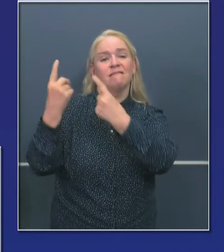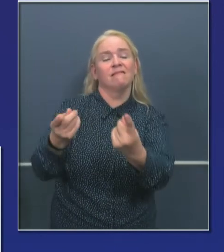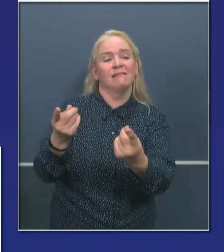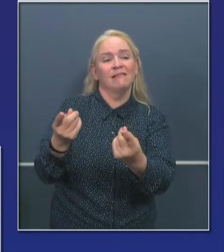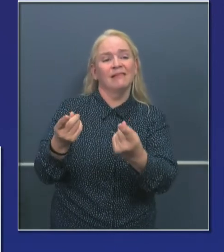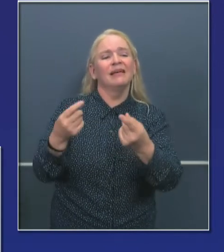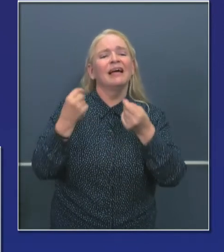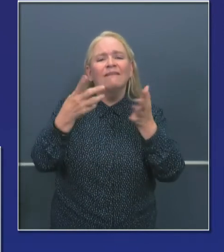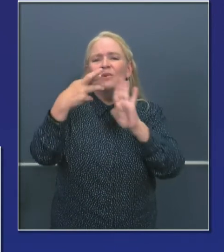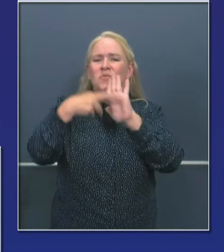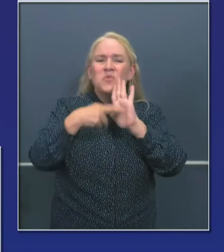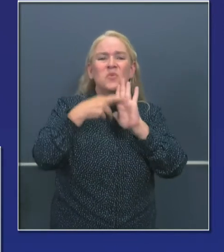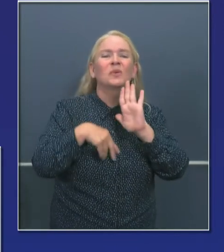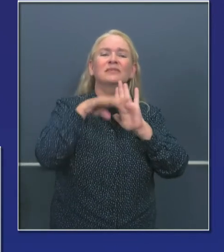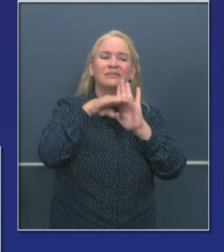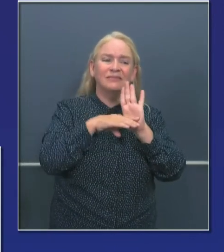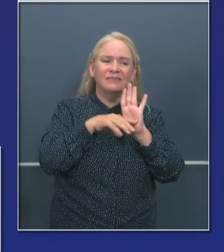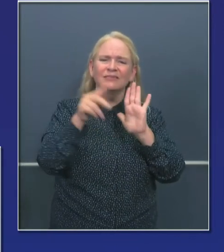guidelines that are up on the